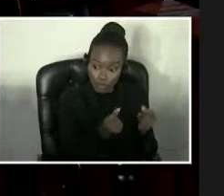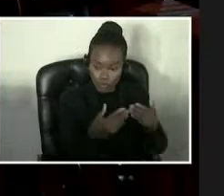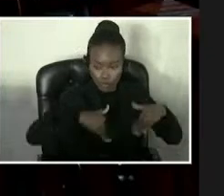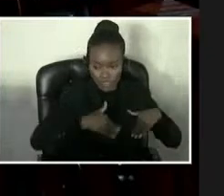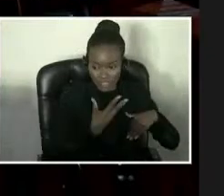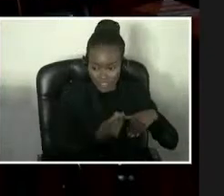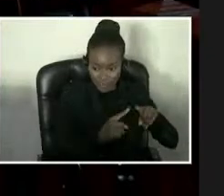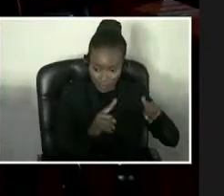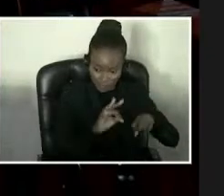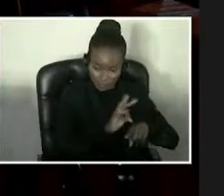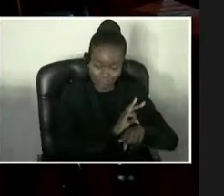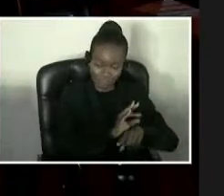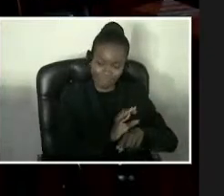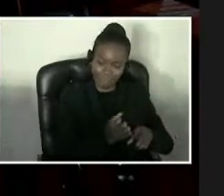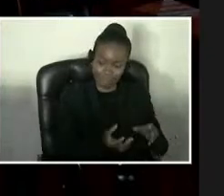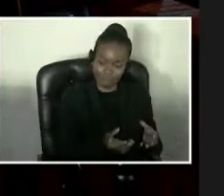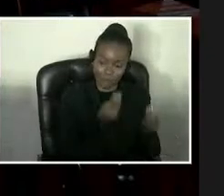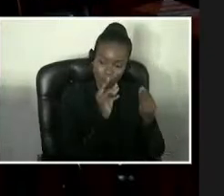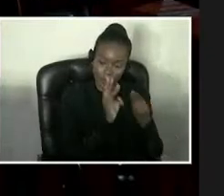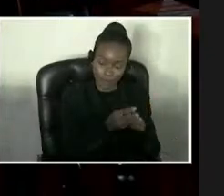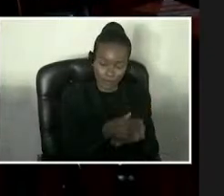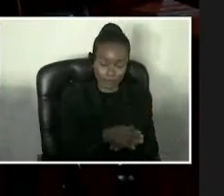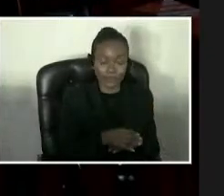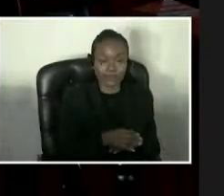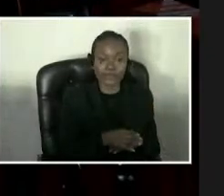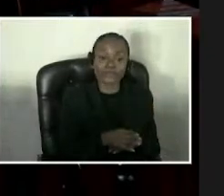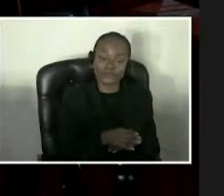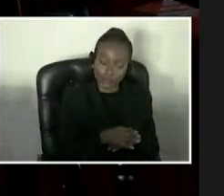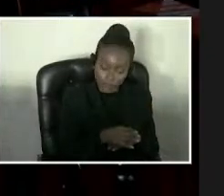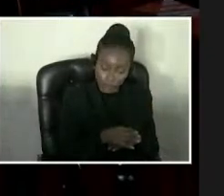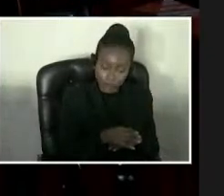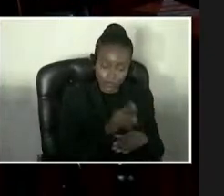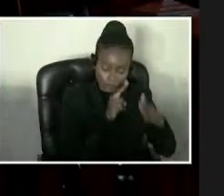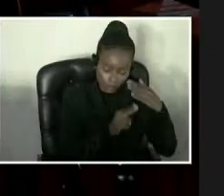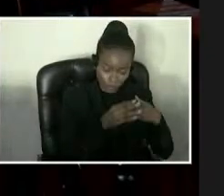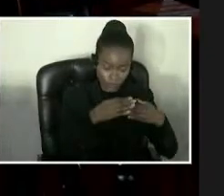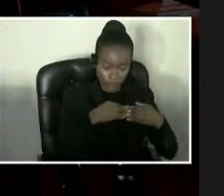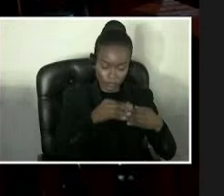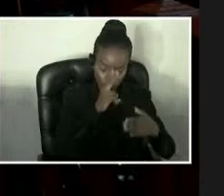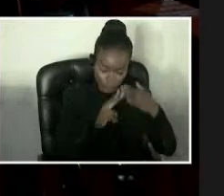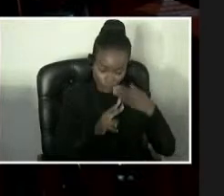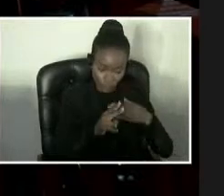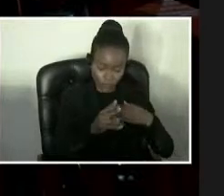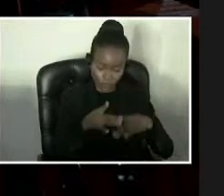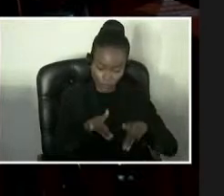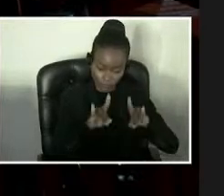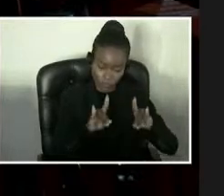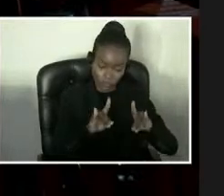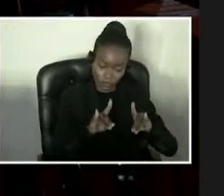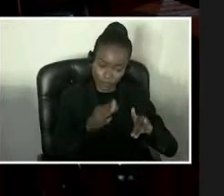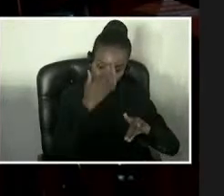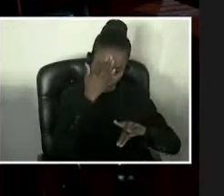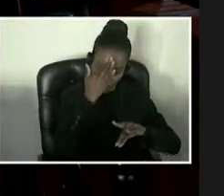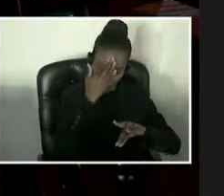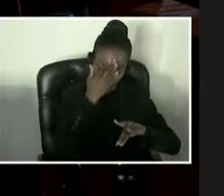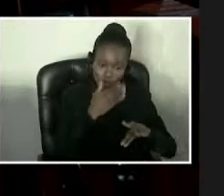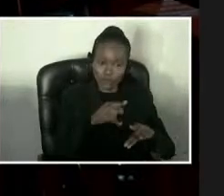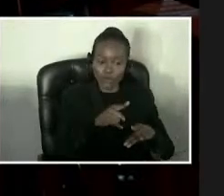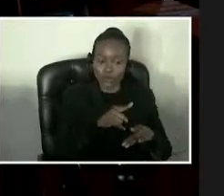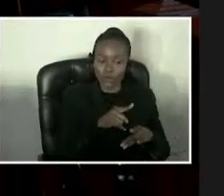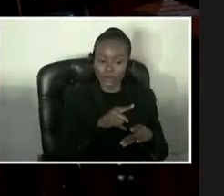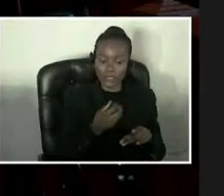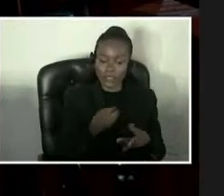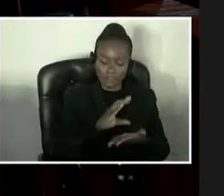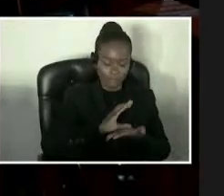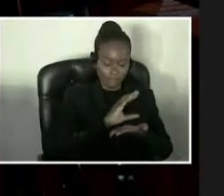foreign also note with concern that the covered 19 contracted staff are only funded for six months at this stage